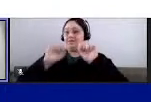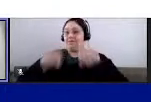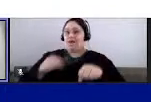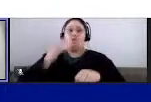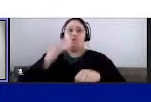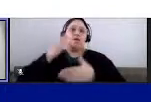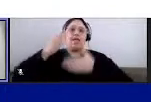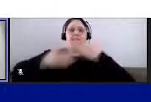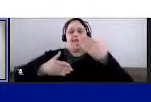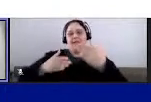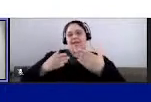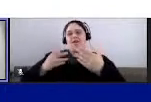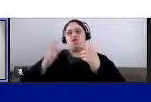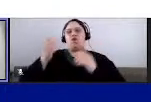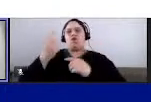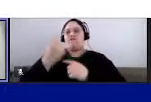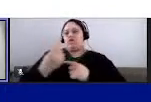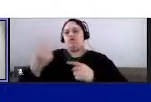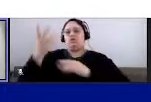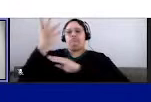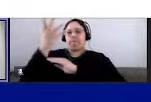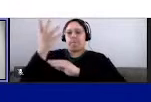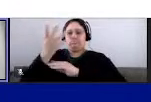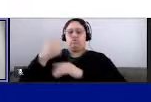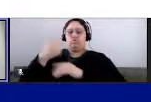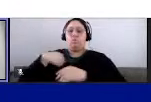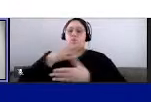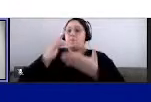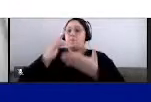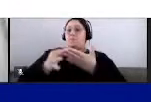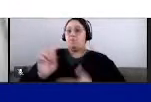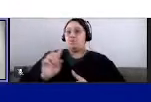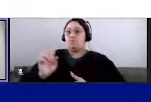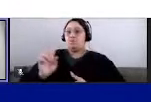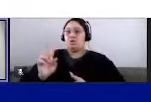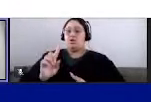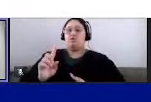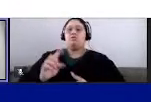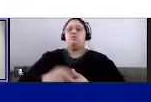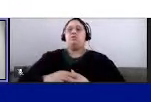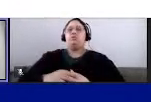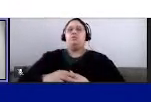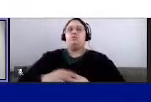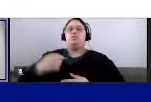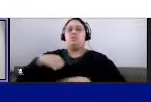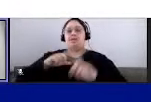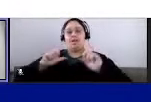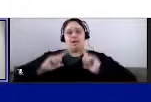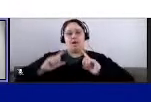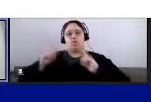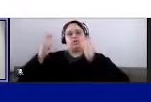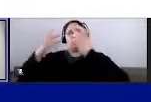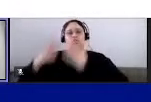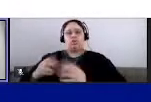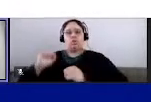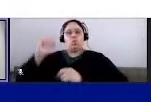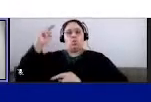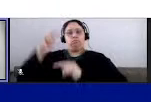end of each presentation. So my proposal is that we allow Treasury to do their